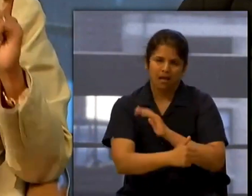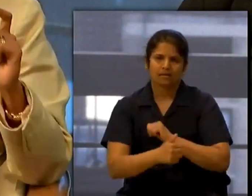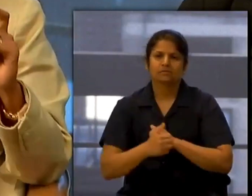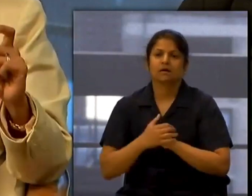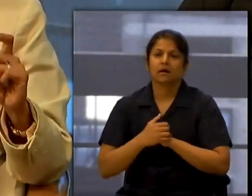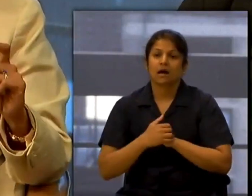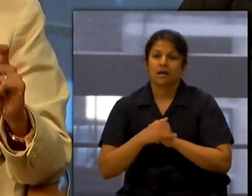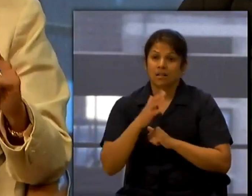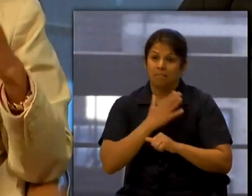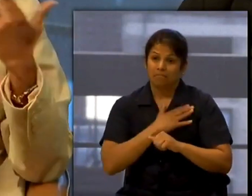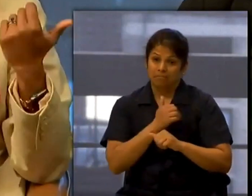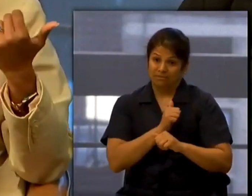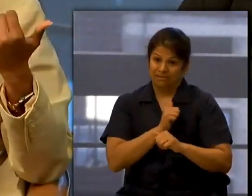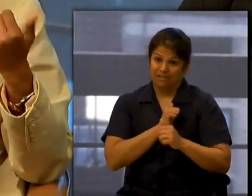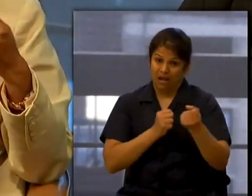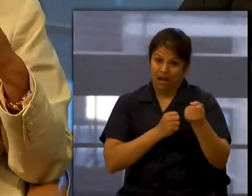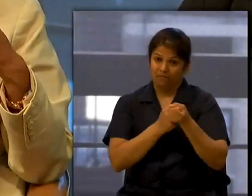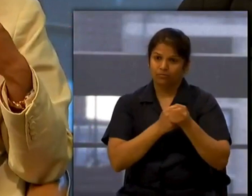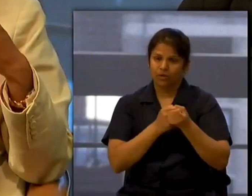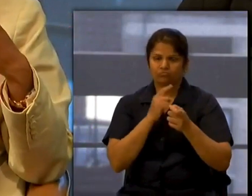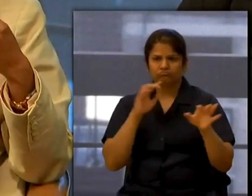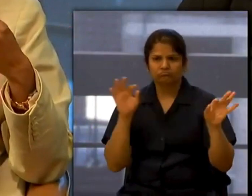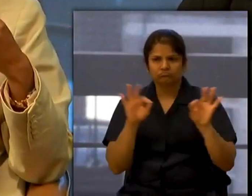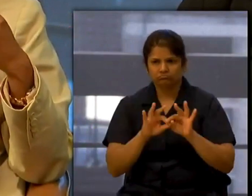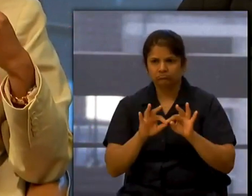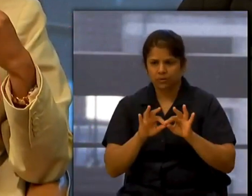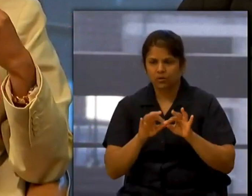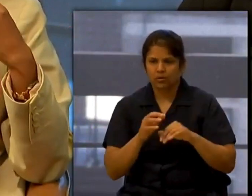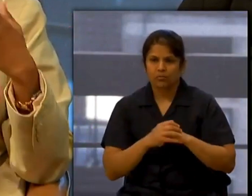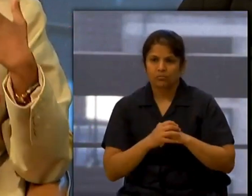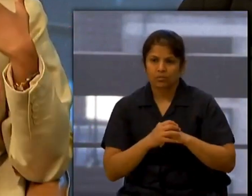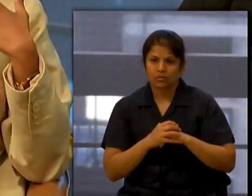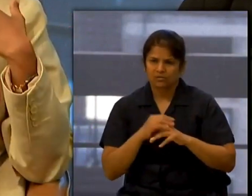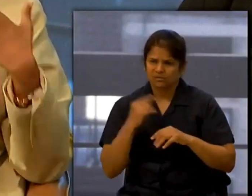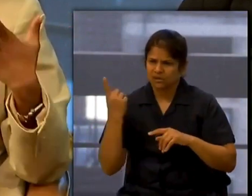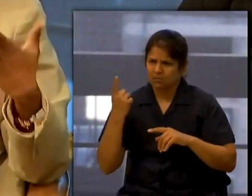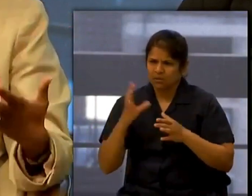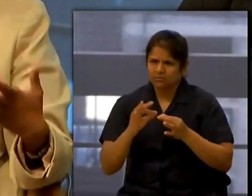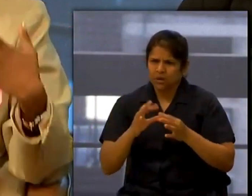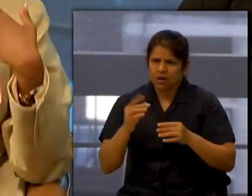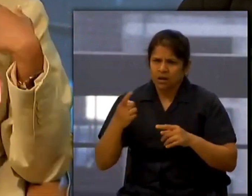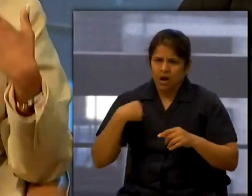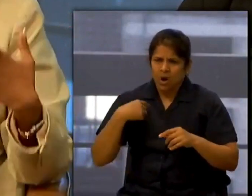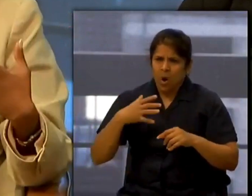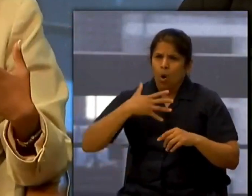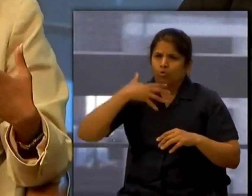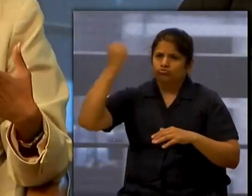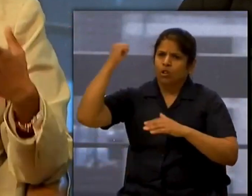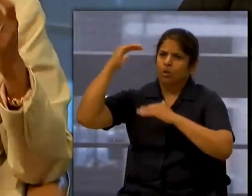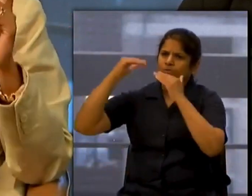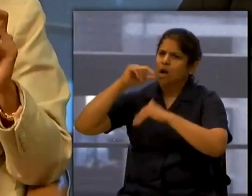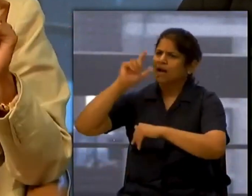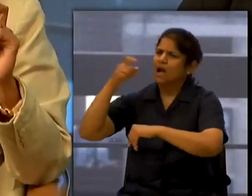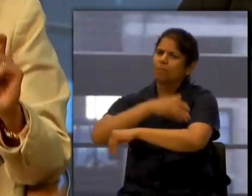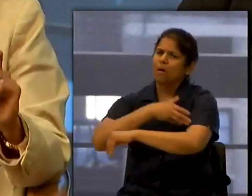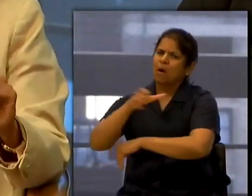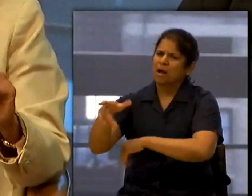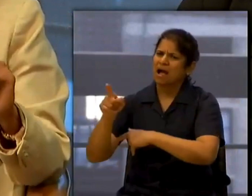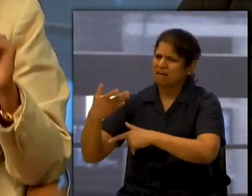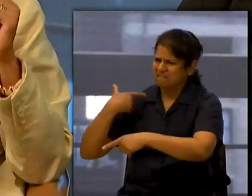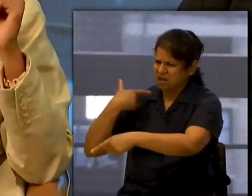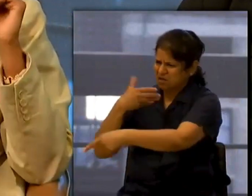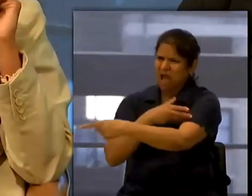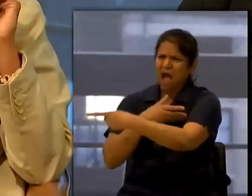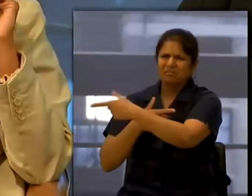so important. Whether there was this something said earlier that older adults don't need to be empowered; they already have power. And that self-advocacy tool